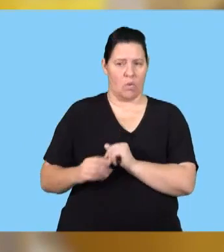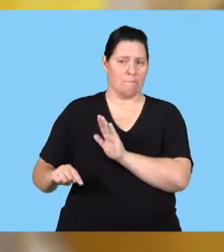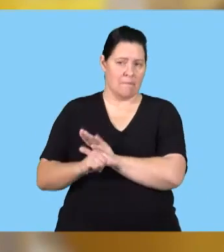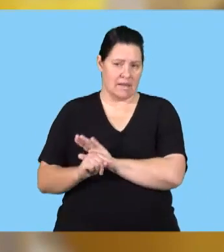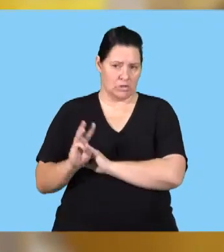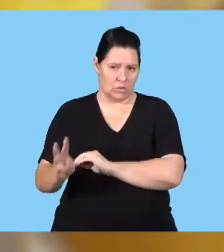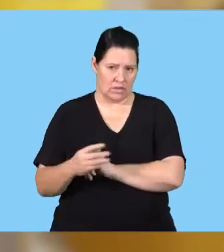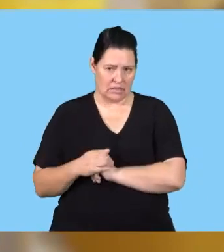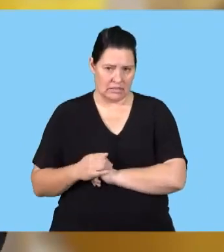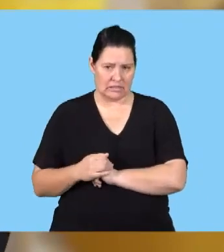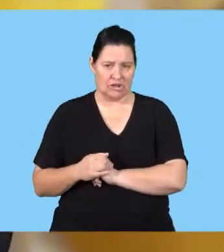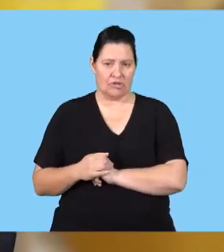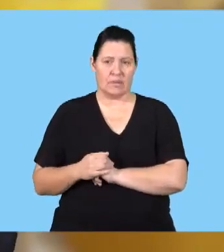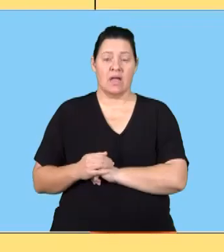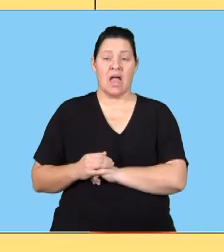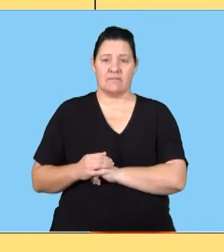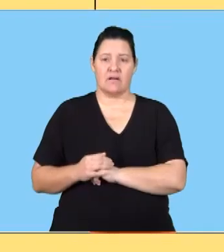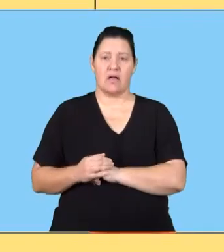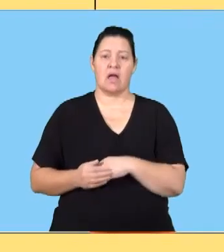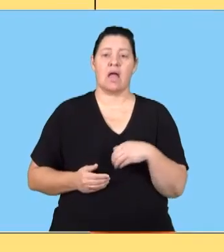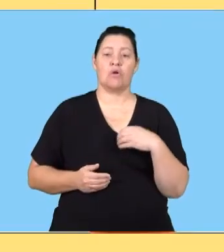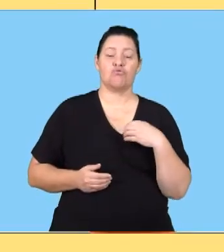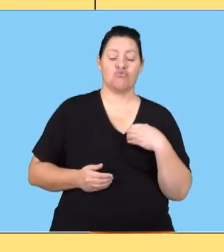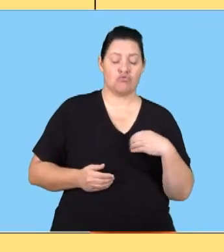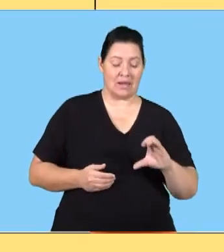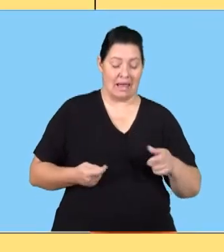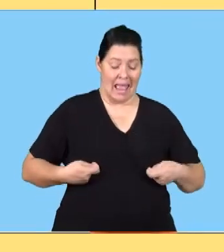get a minus. And the moment you credit an